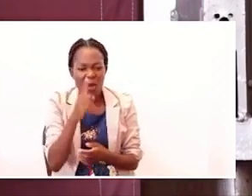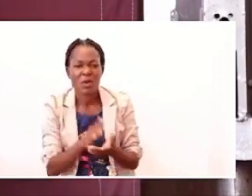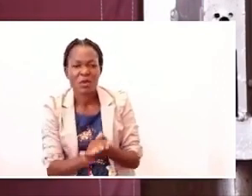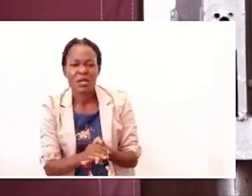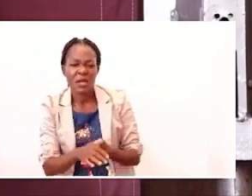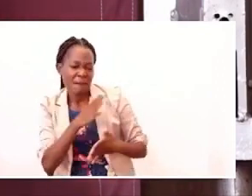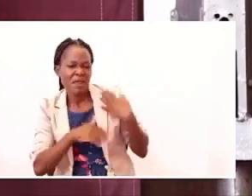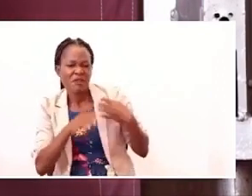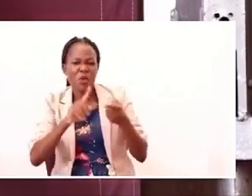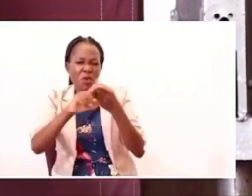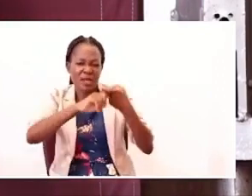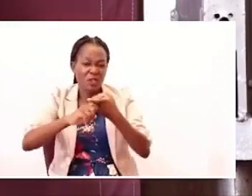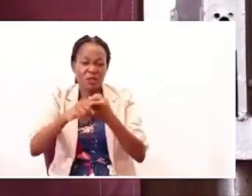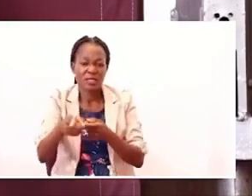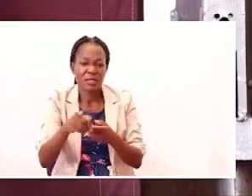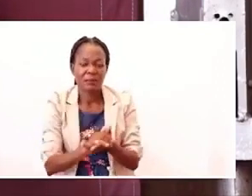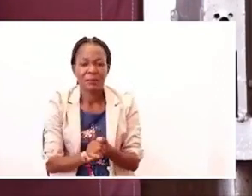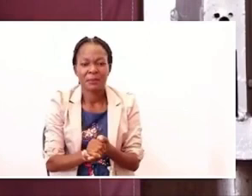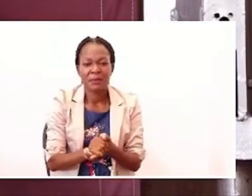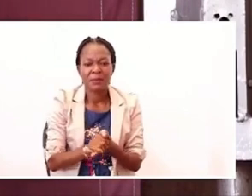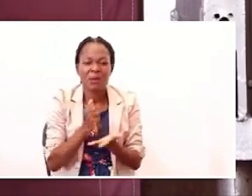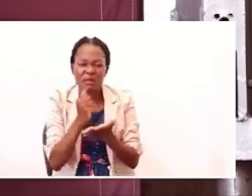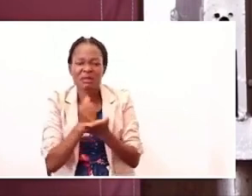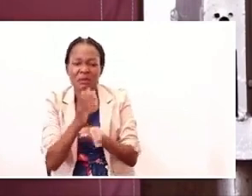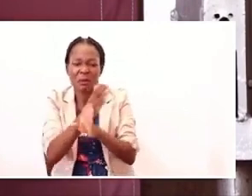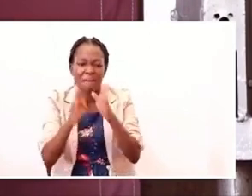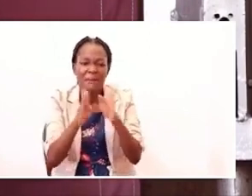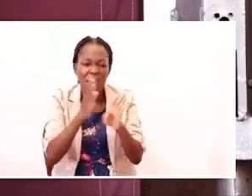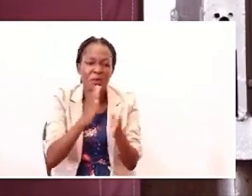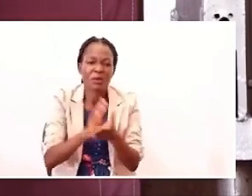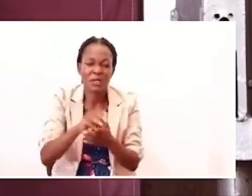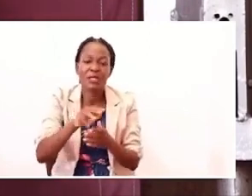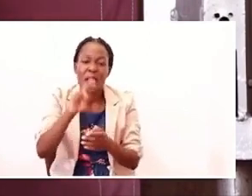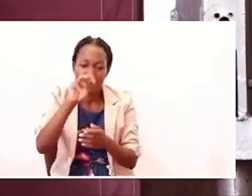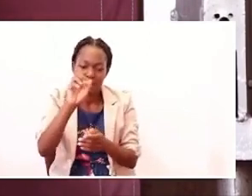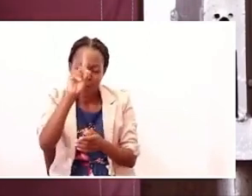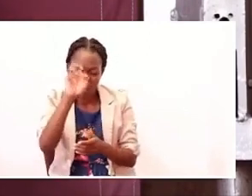relationships that are the building block of the neoliberal model